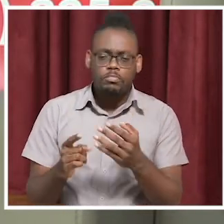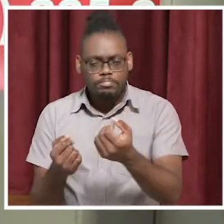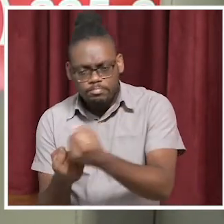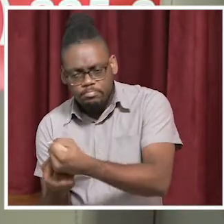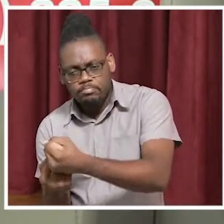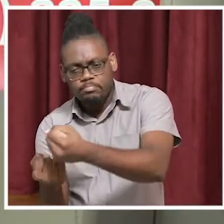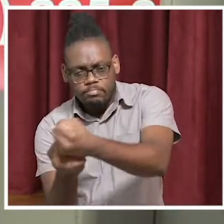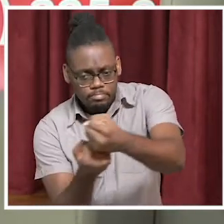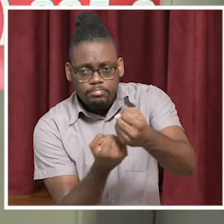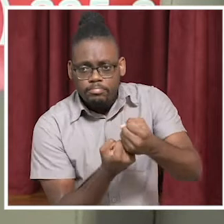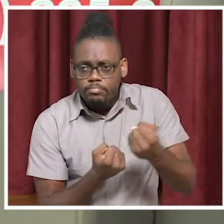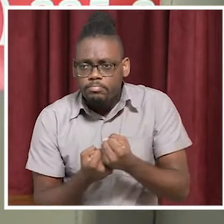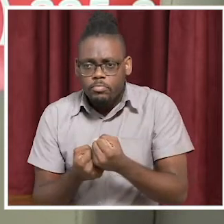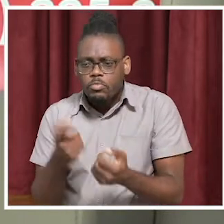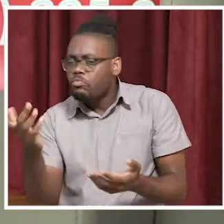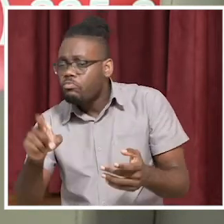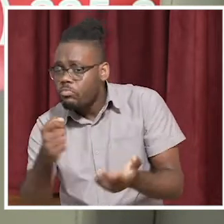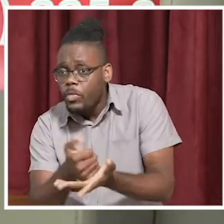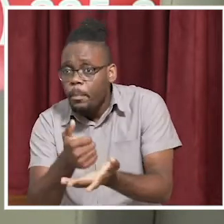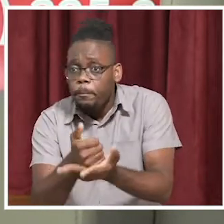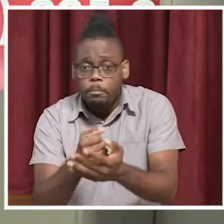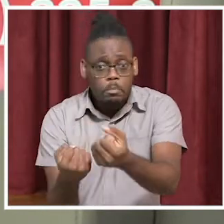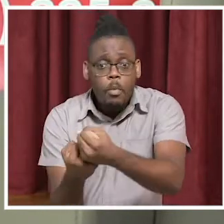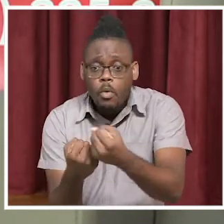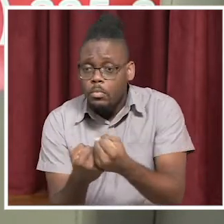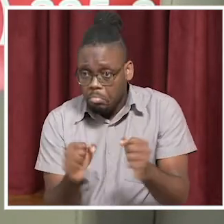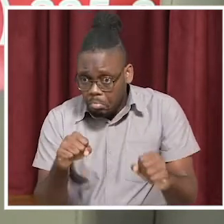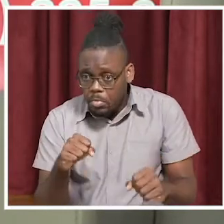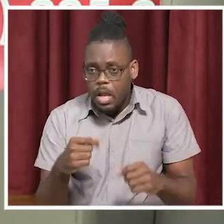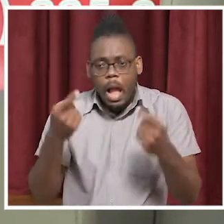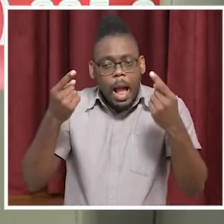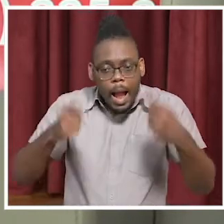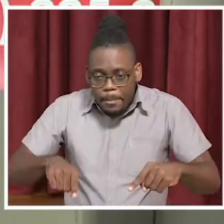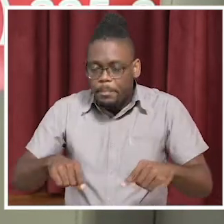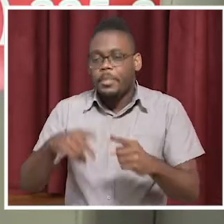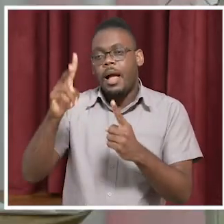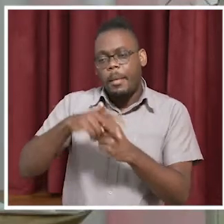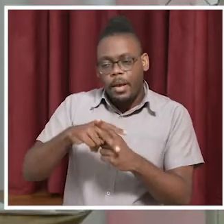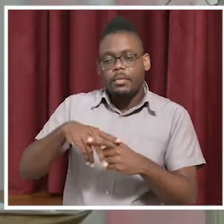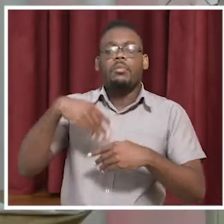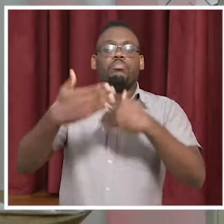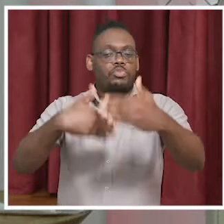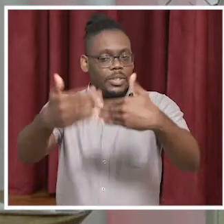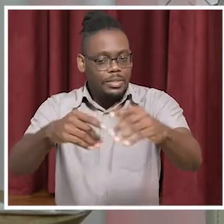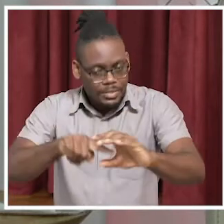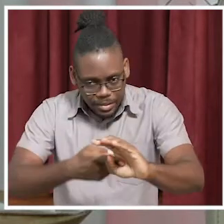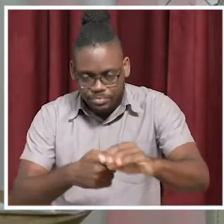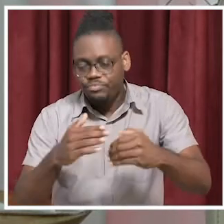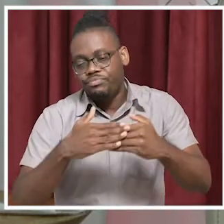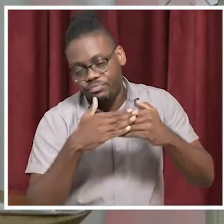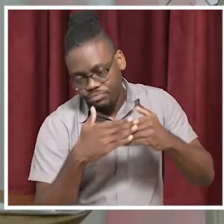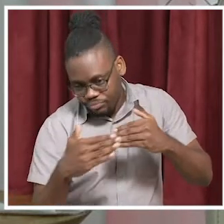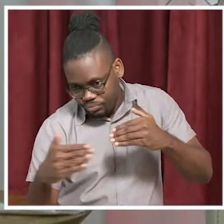assist this one. And from there, the application process begins. Right. Now, during that application process, if a